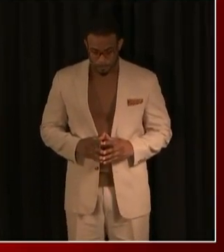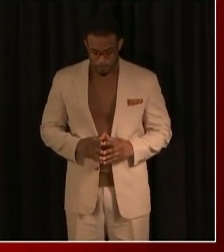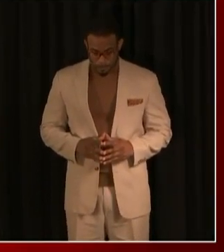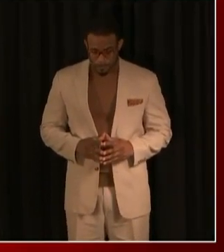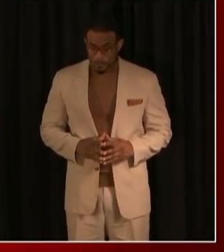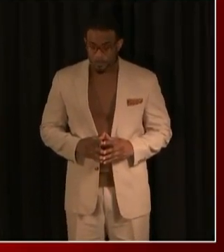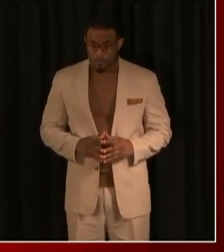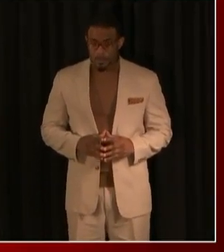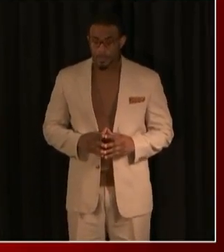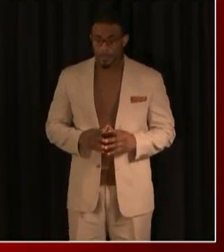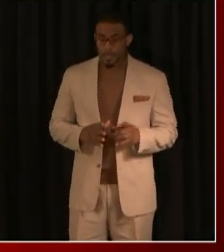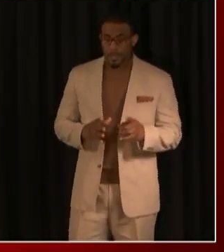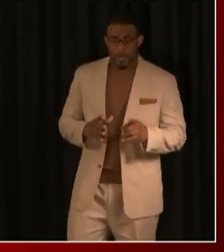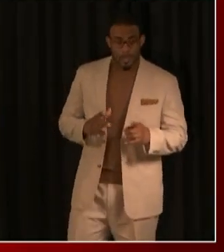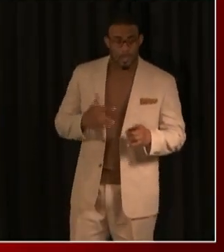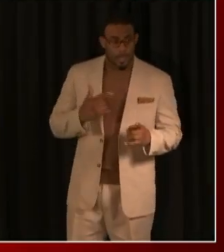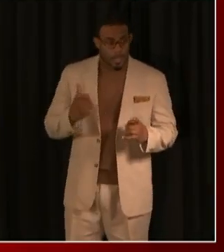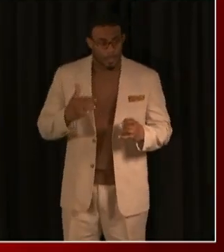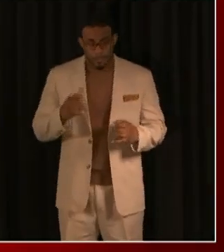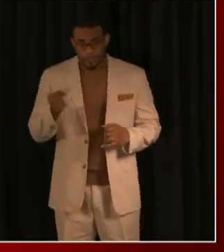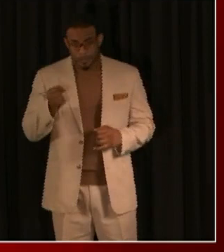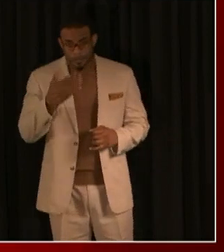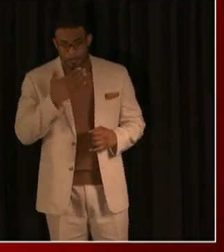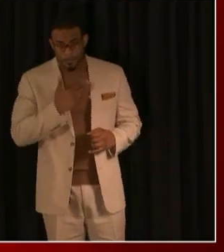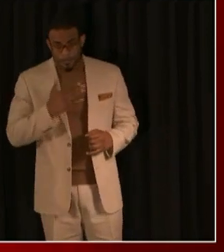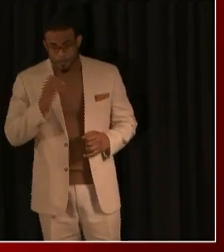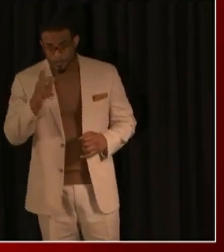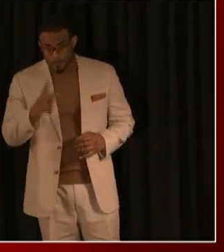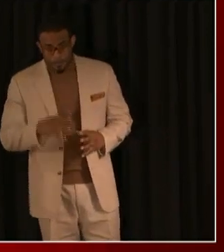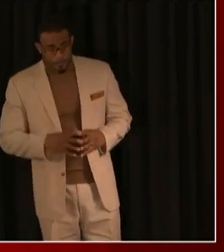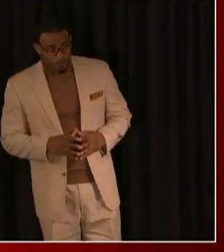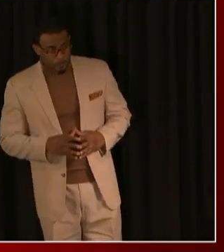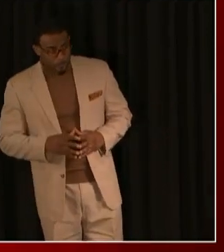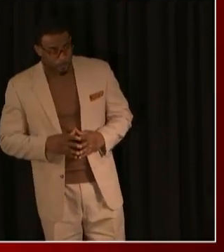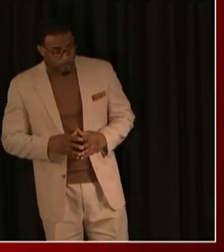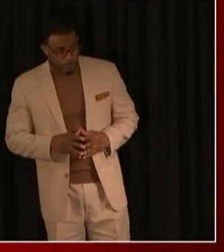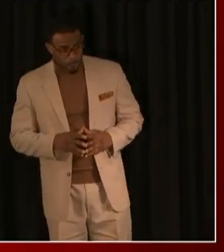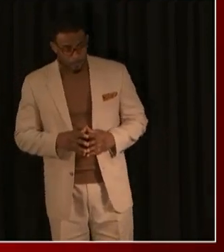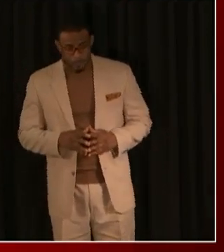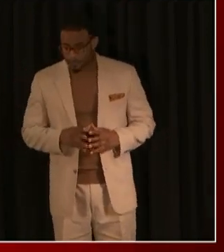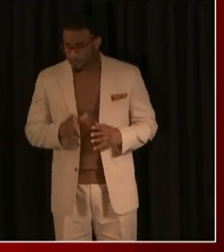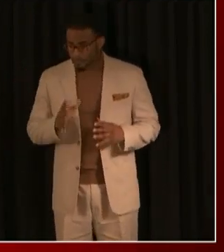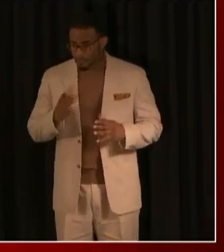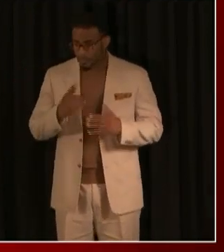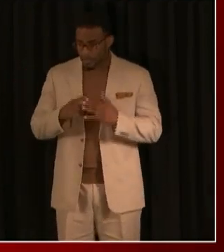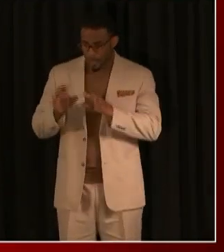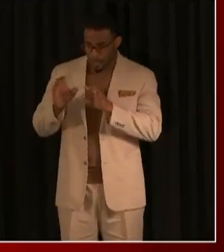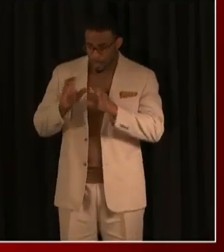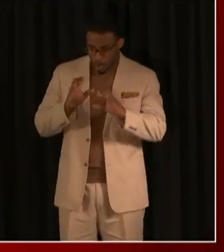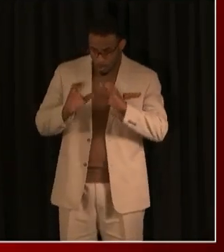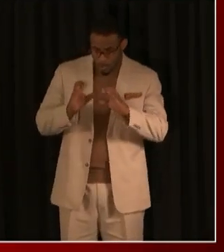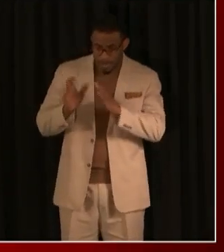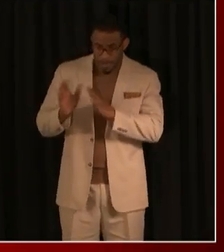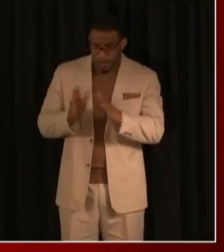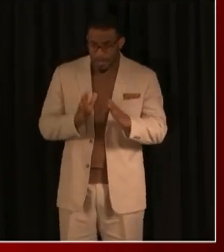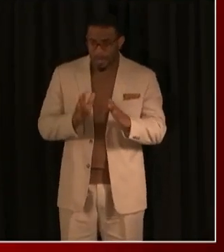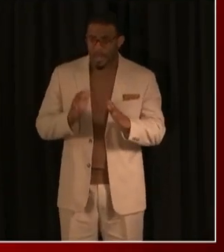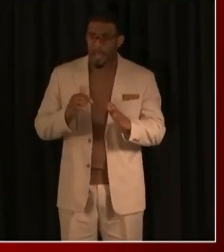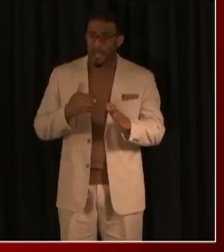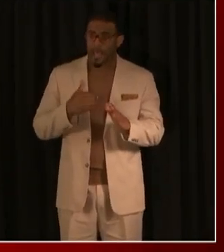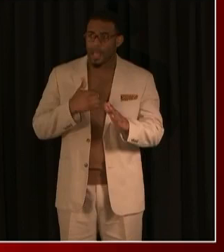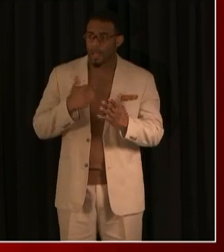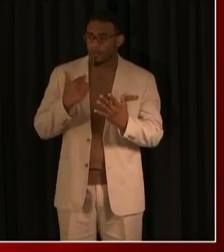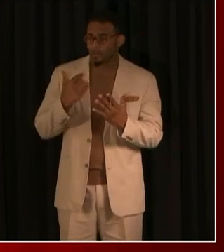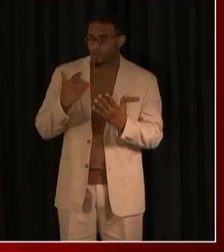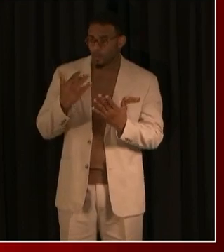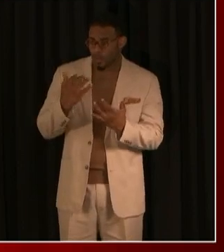Kim Harris from Immunization Team. Jump in on regarding the communication plan regarding that,